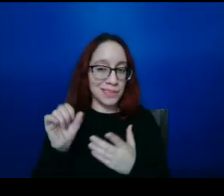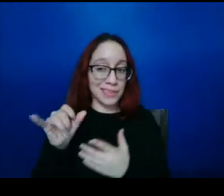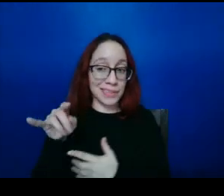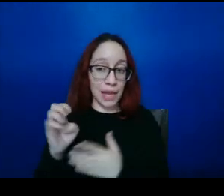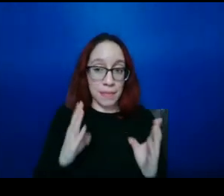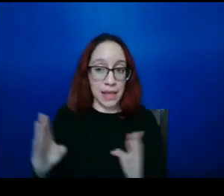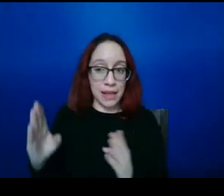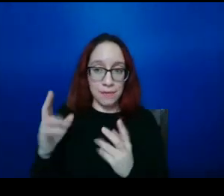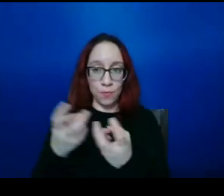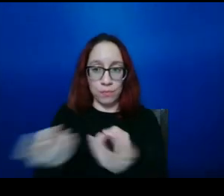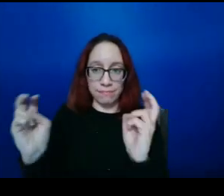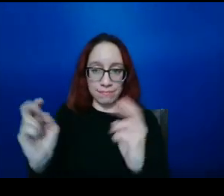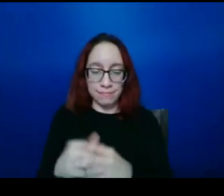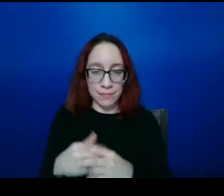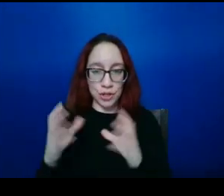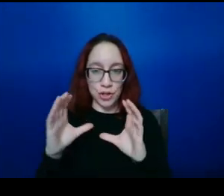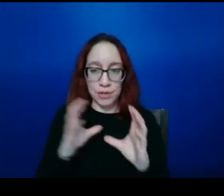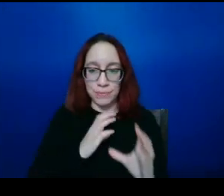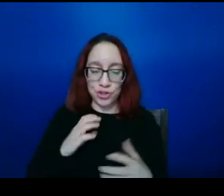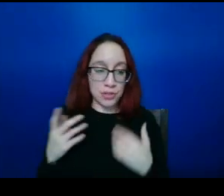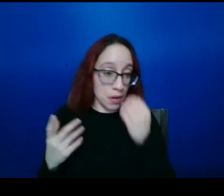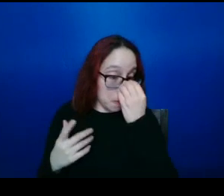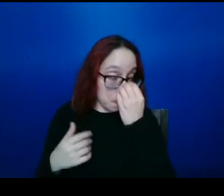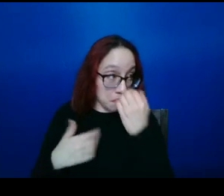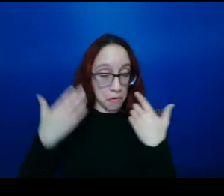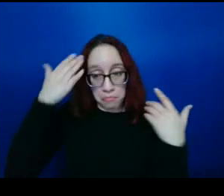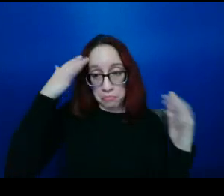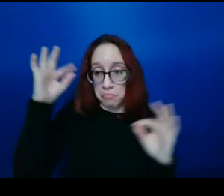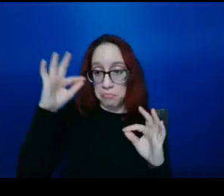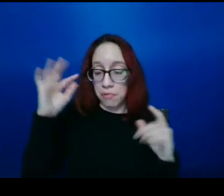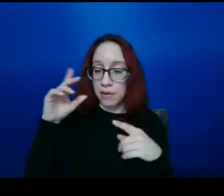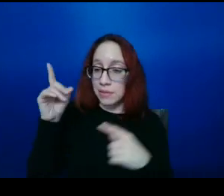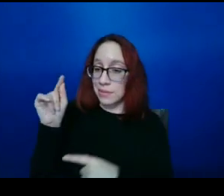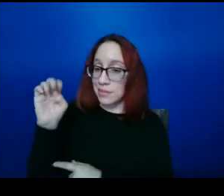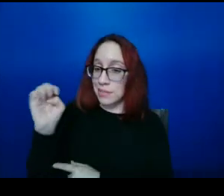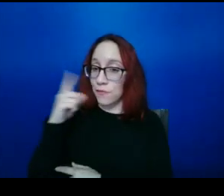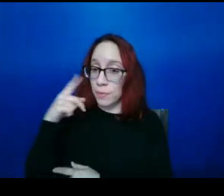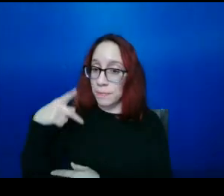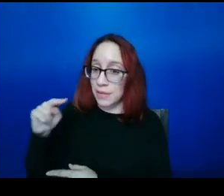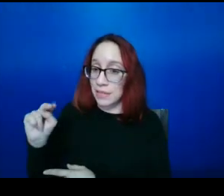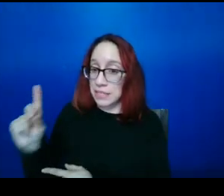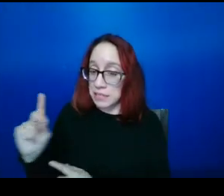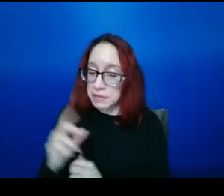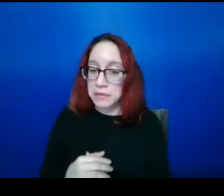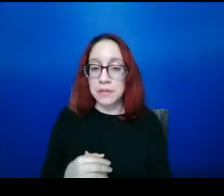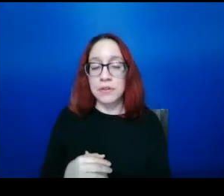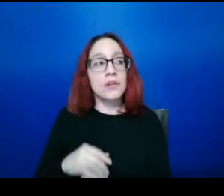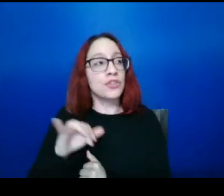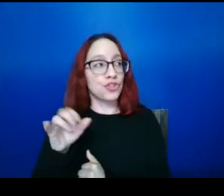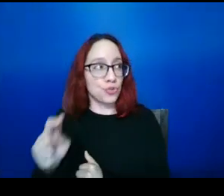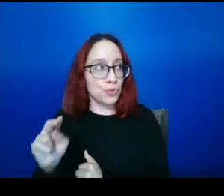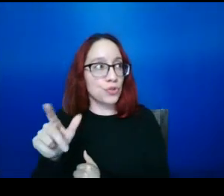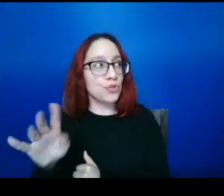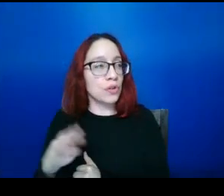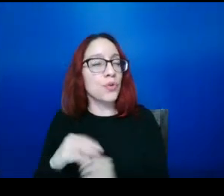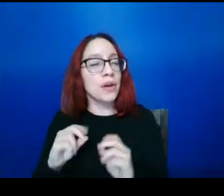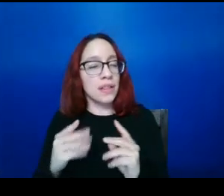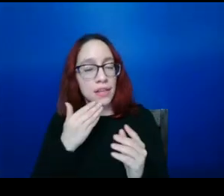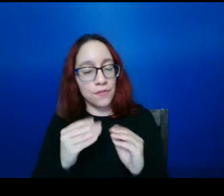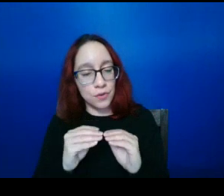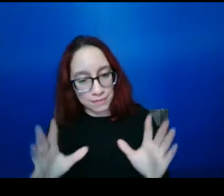of City Commission. All right, sounds good. I wasn't aware of the date for P&D. January 24th. Thank you for